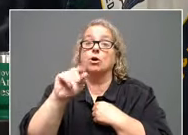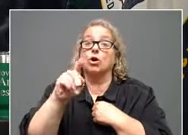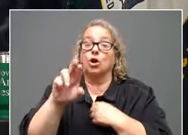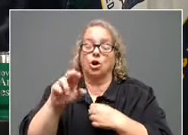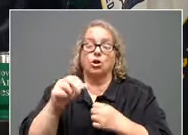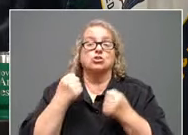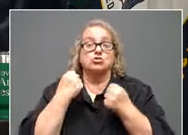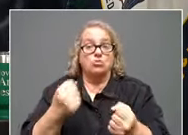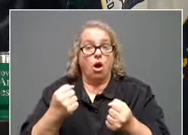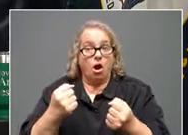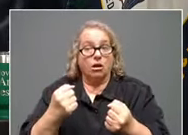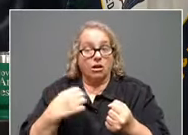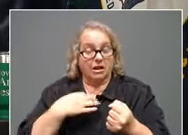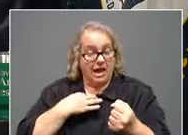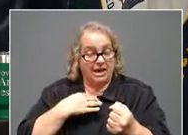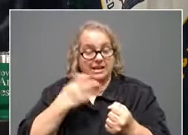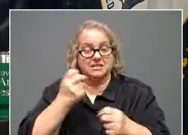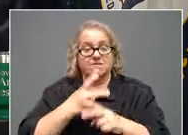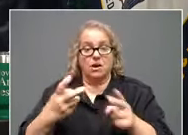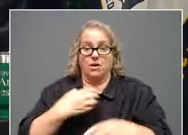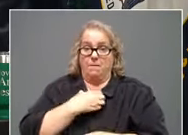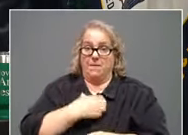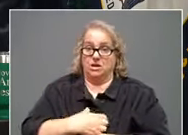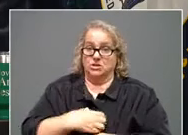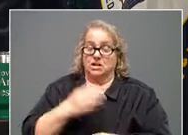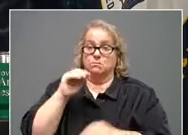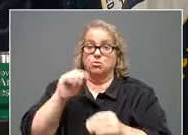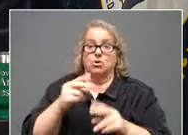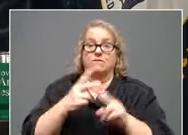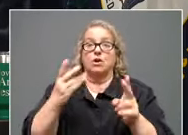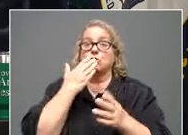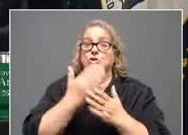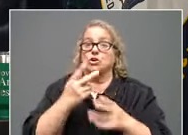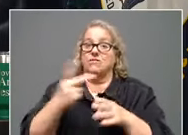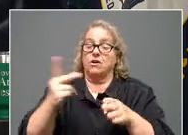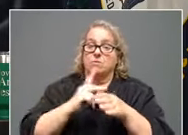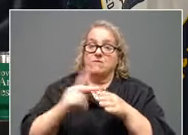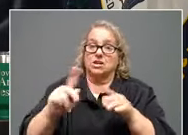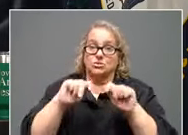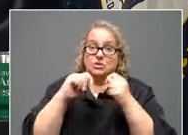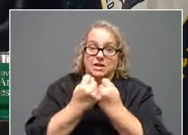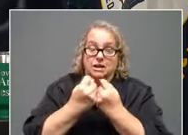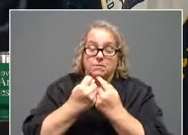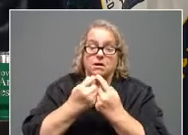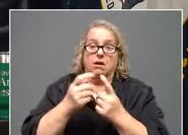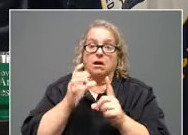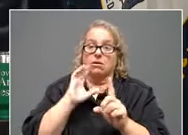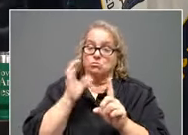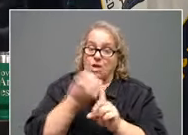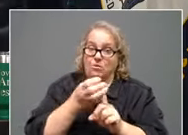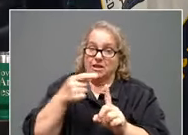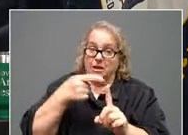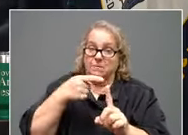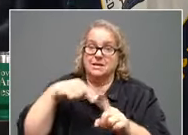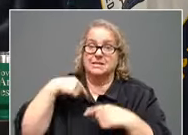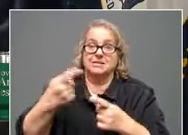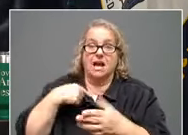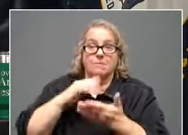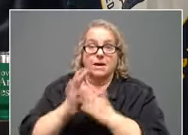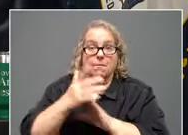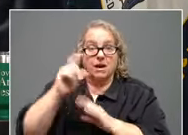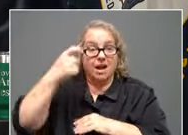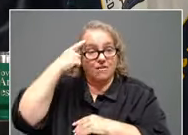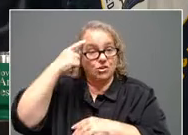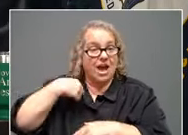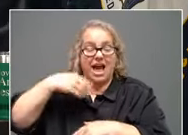very passionate. He has put a very good, very professional team around him. Since I've become governor, I've not endorsed in a